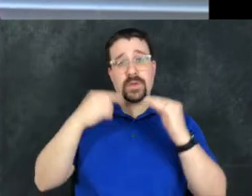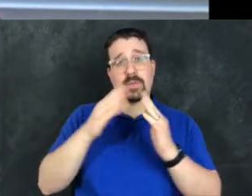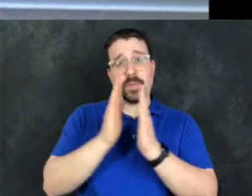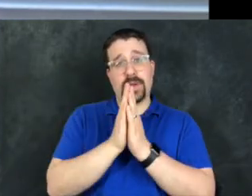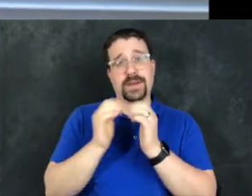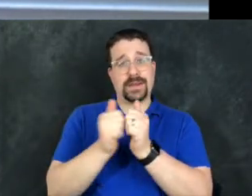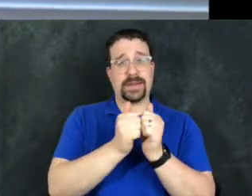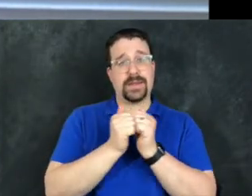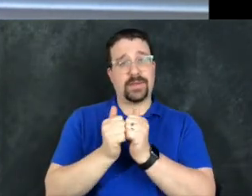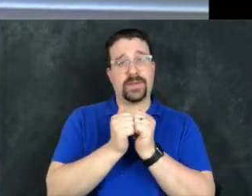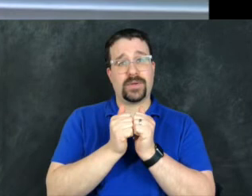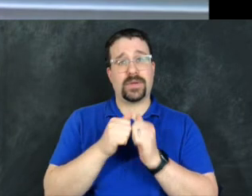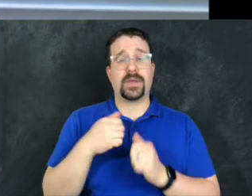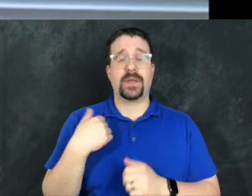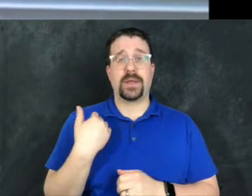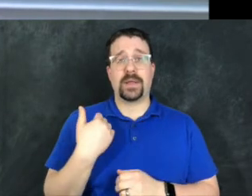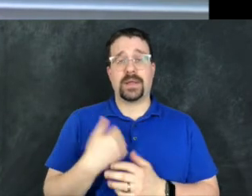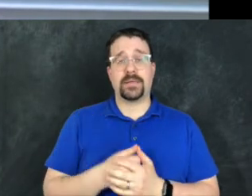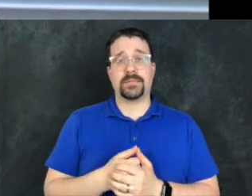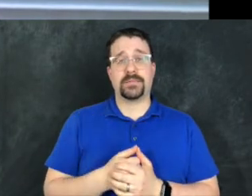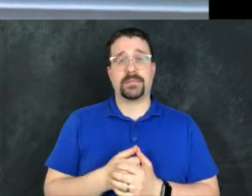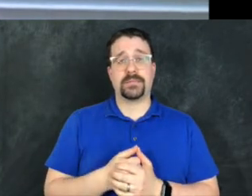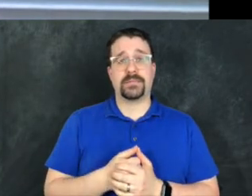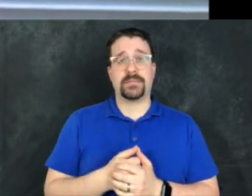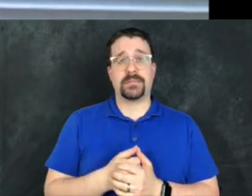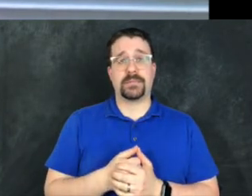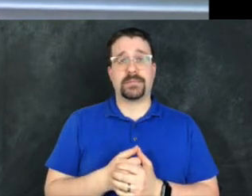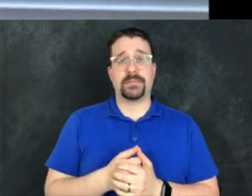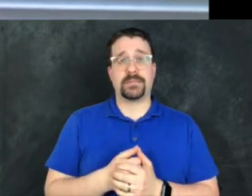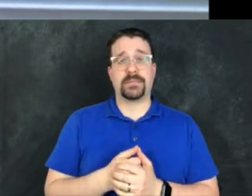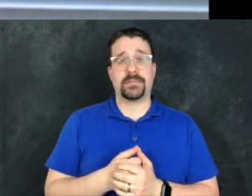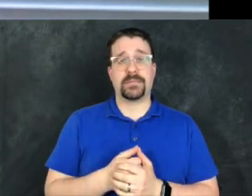us and who taught us to pray this way.